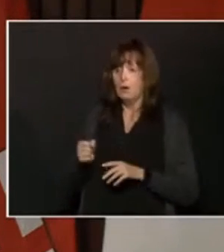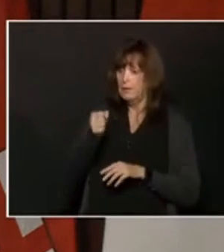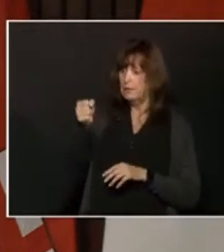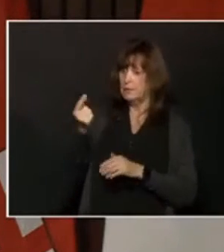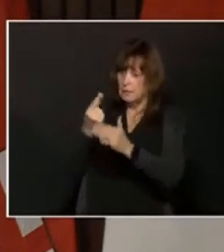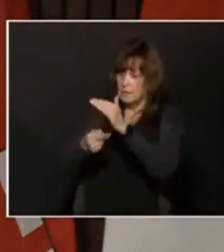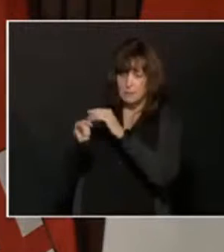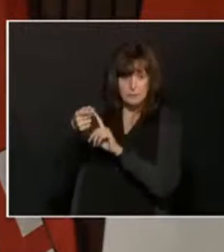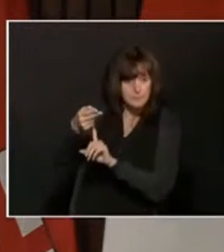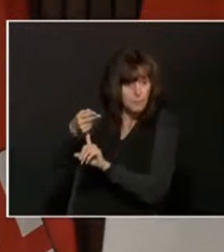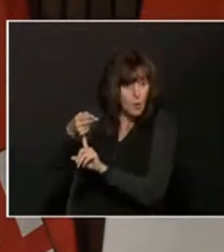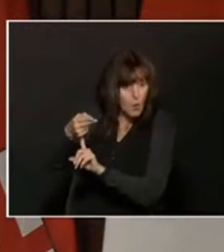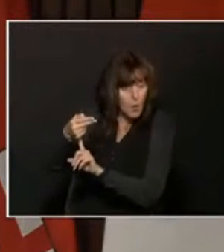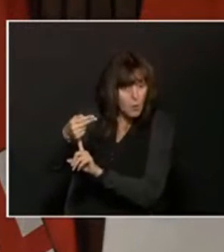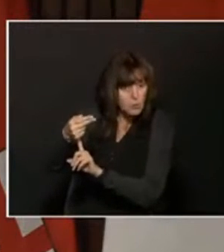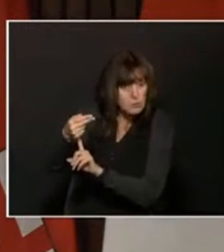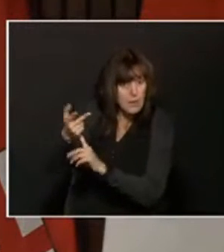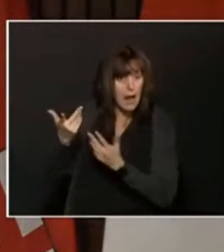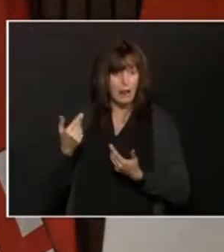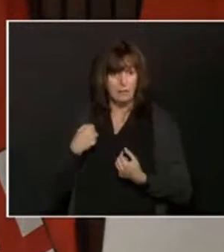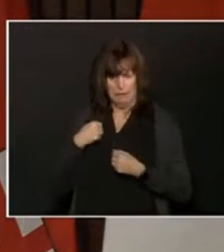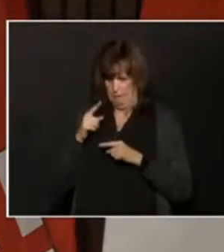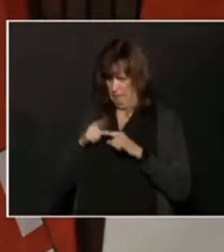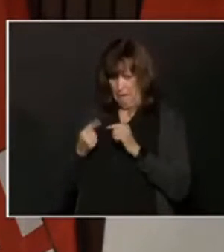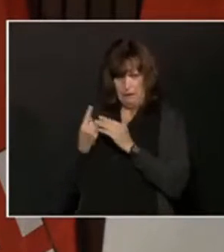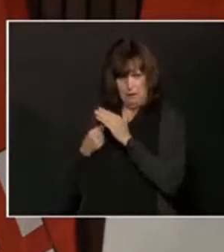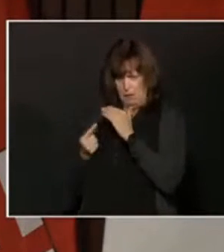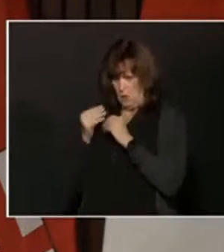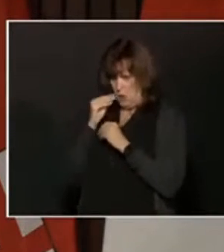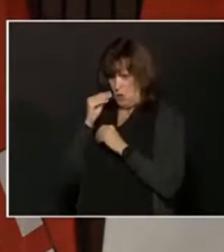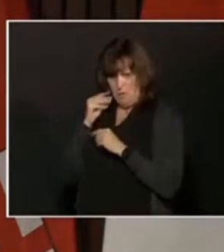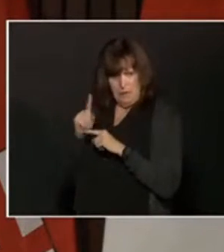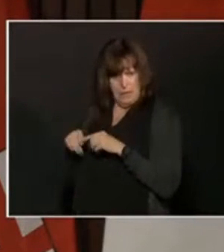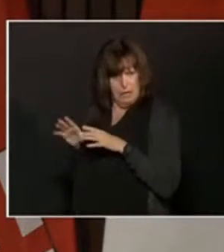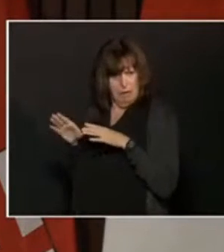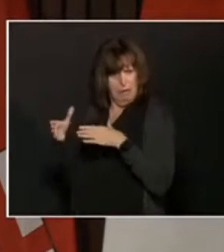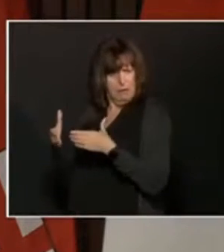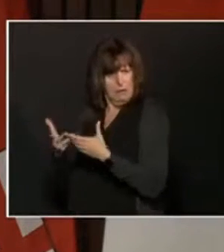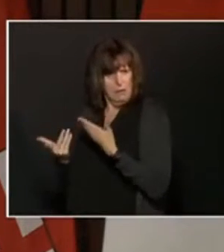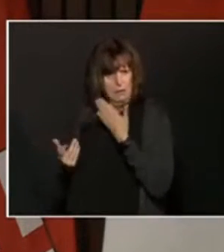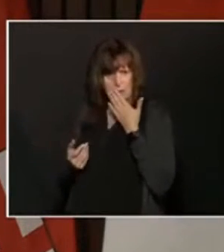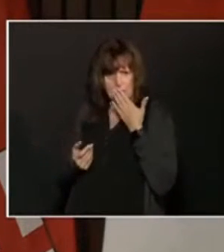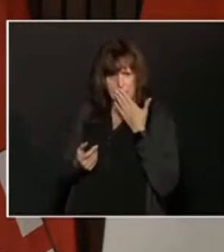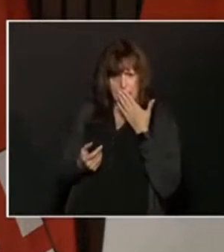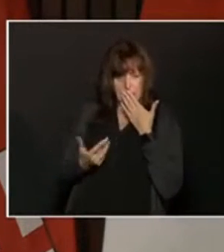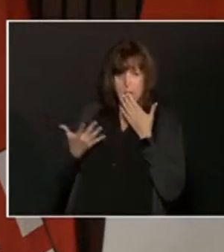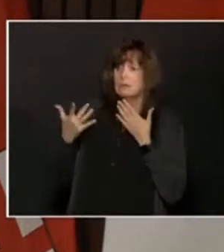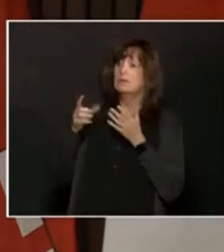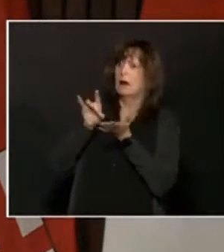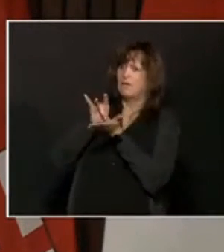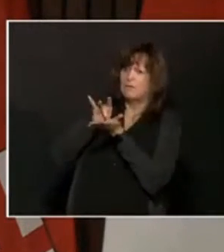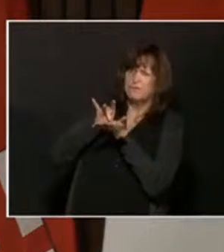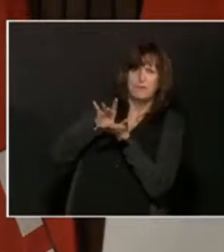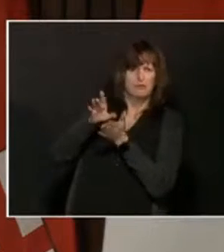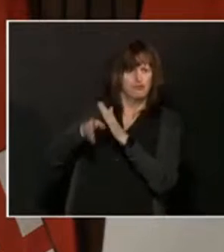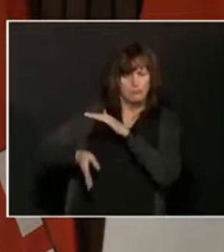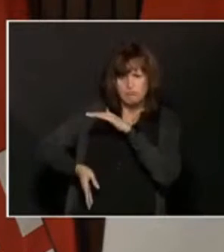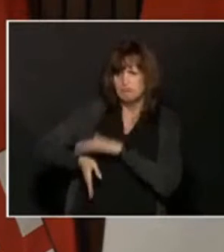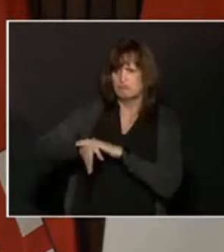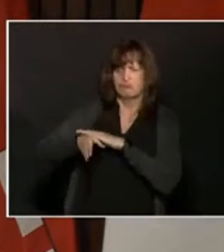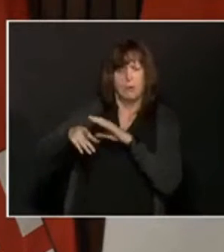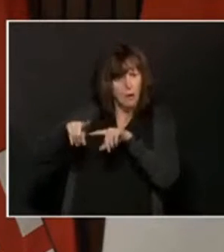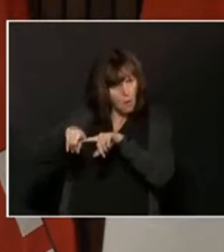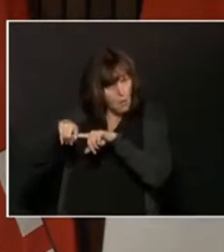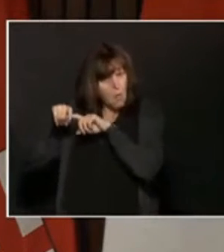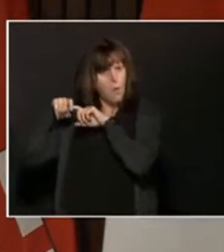you don't have space. It's eviction moratoriums. It's very, very clear communication, working with communities to make sure that people